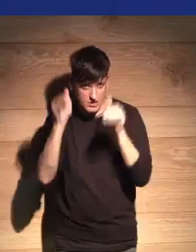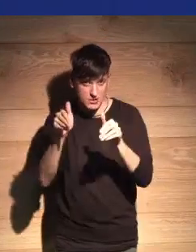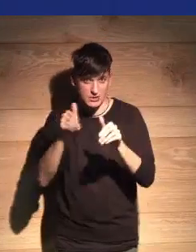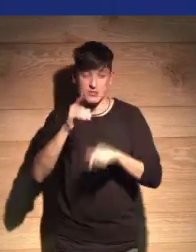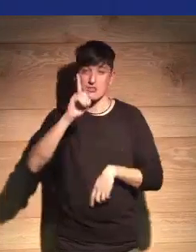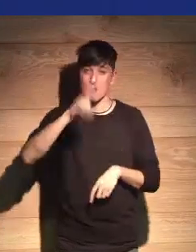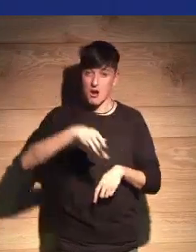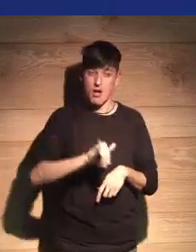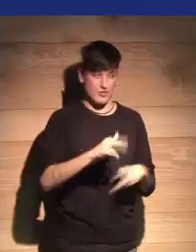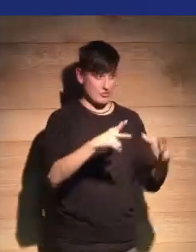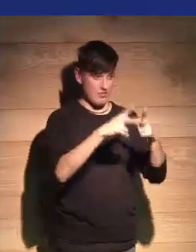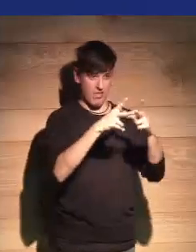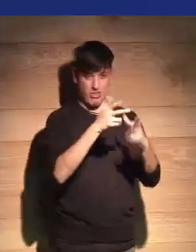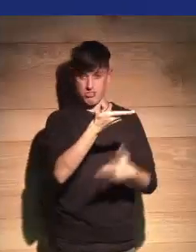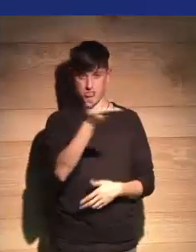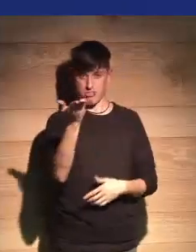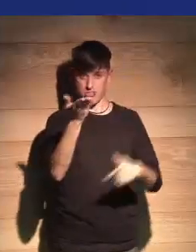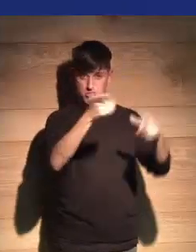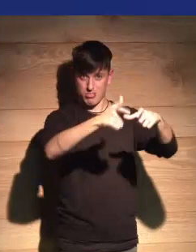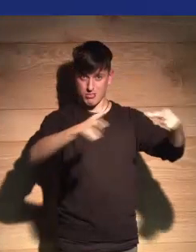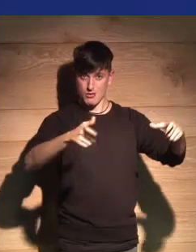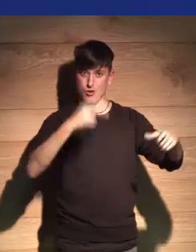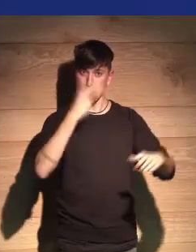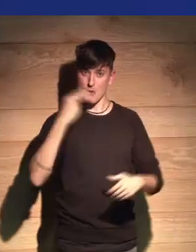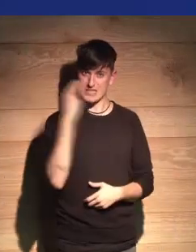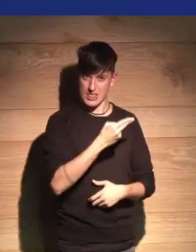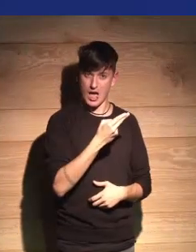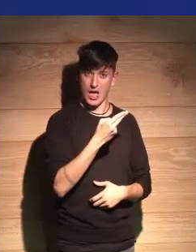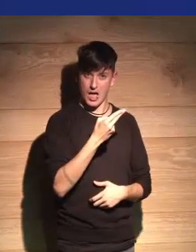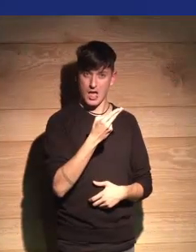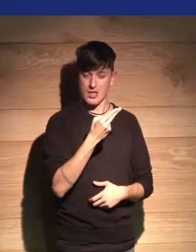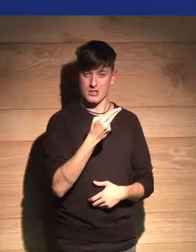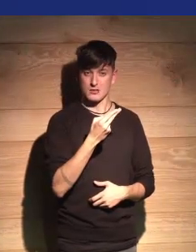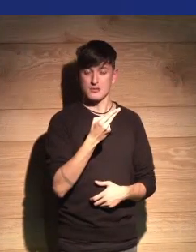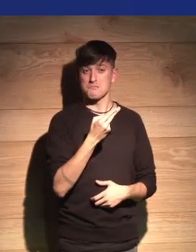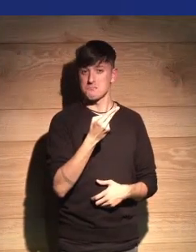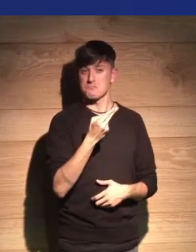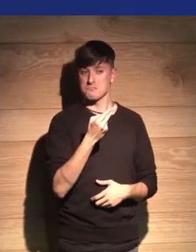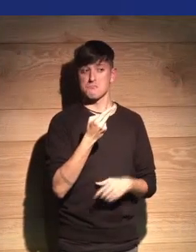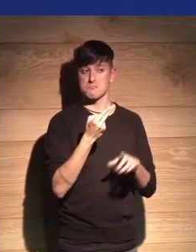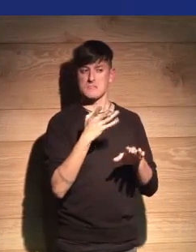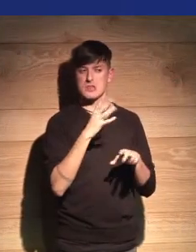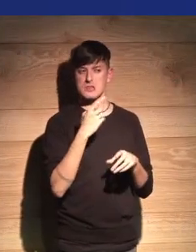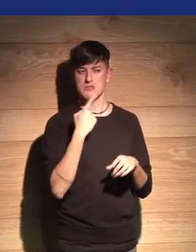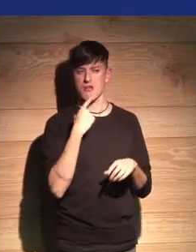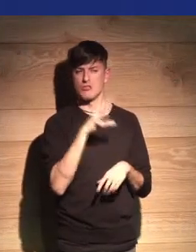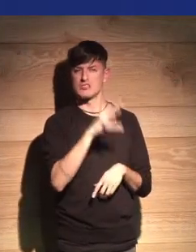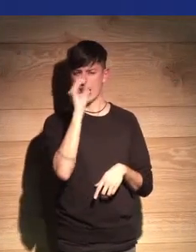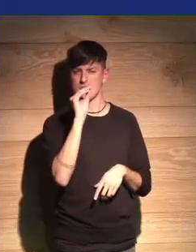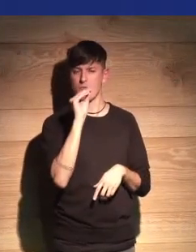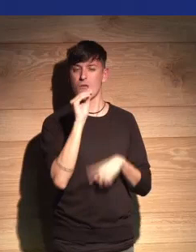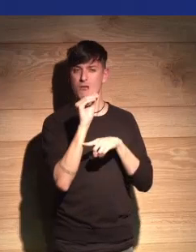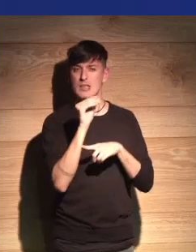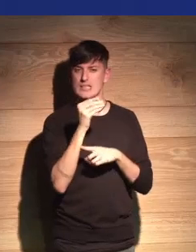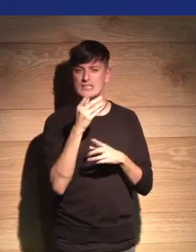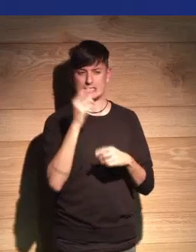help citizens. And we have civil society that is committed, that understands the importance